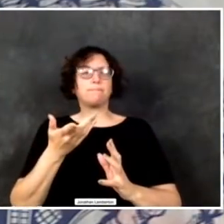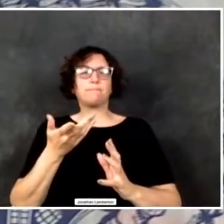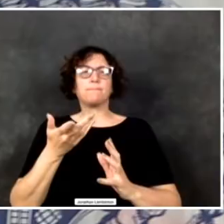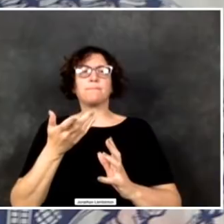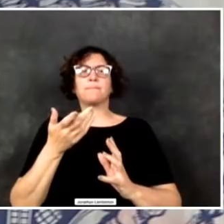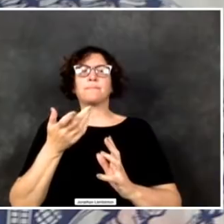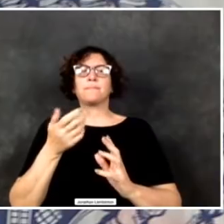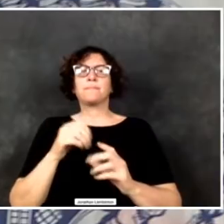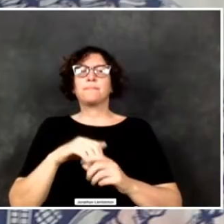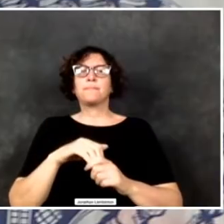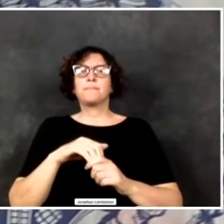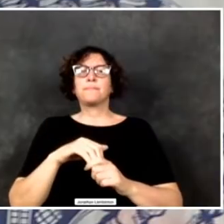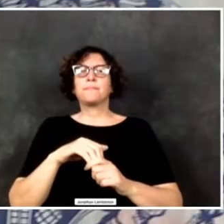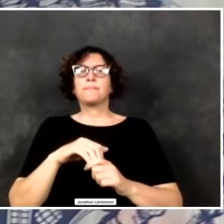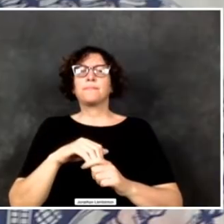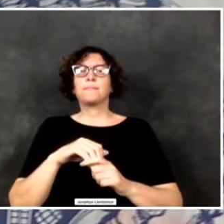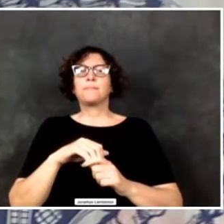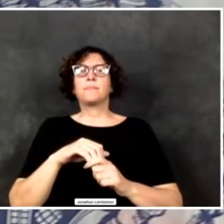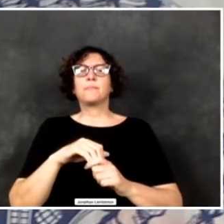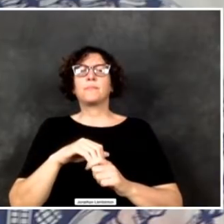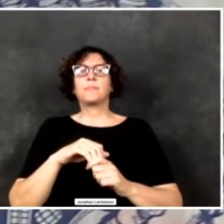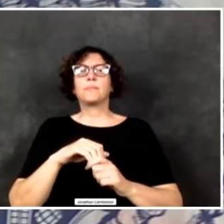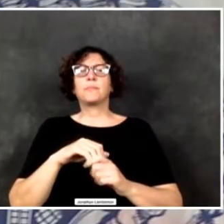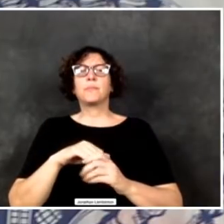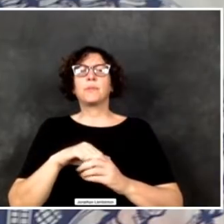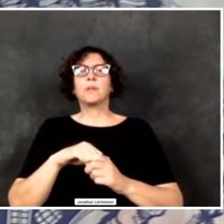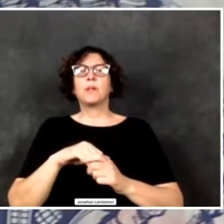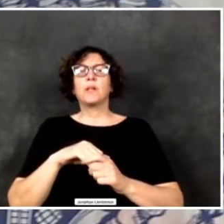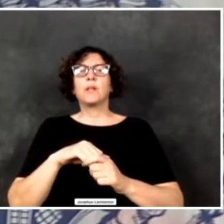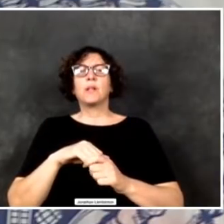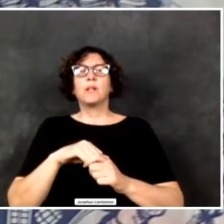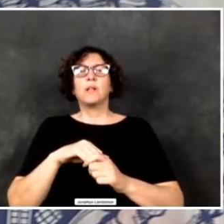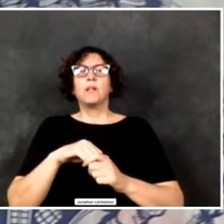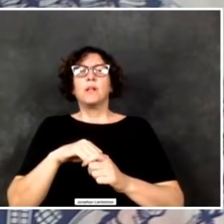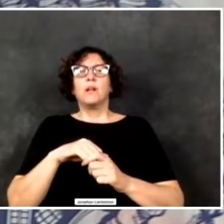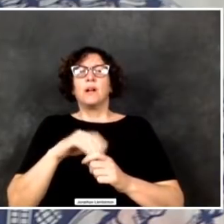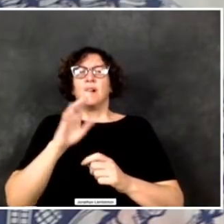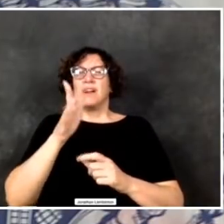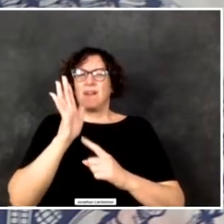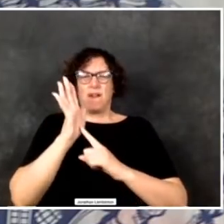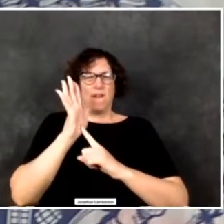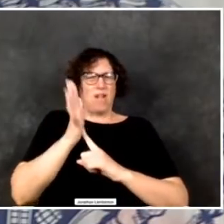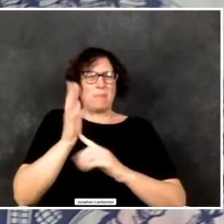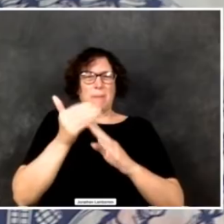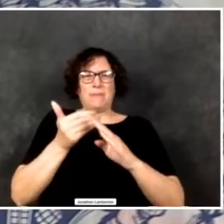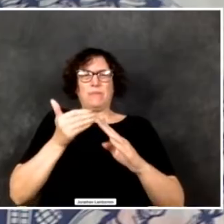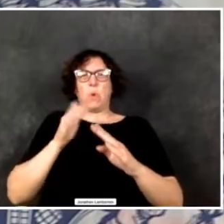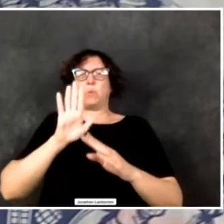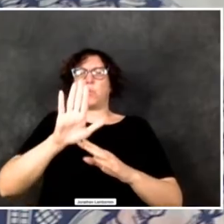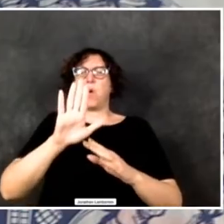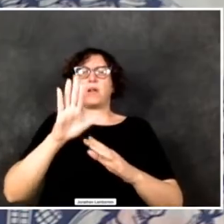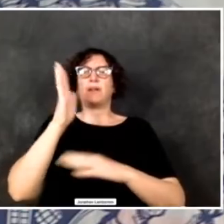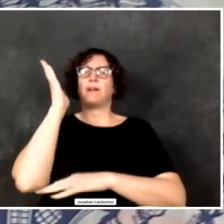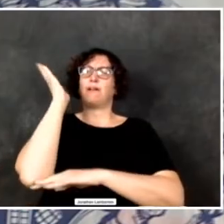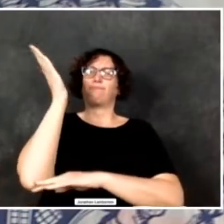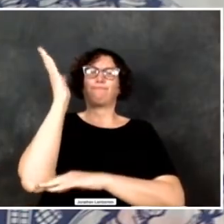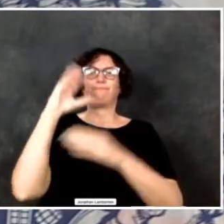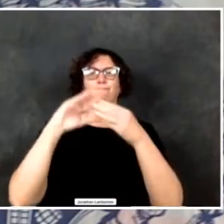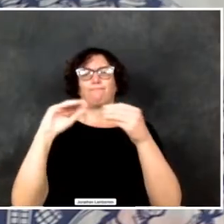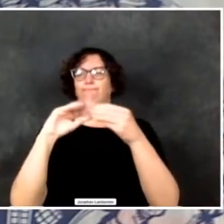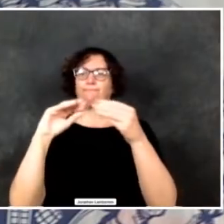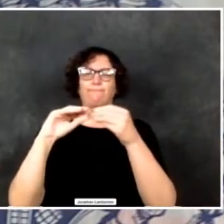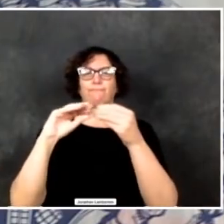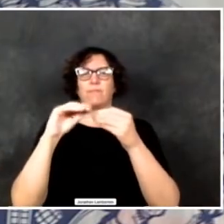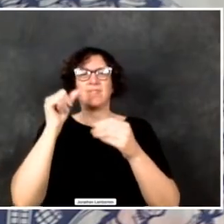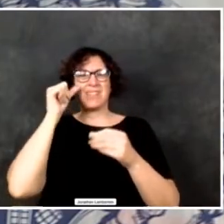to close schools 5 minutes before your press conference. Can you talk to that and about your thinking behind that? Miles,